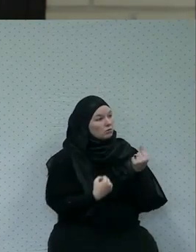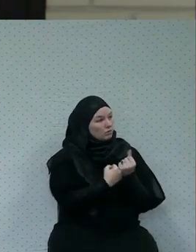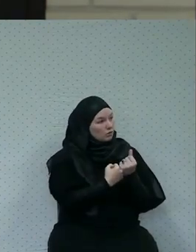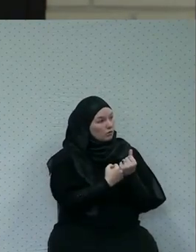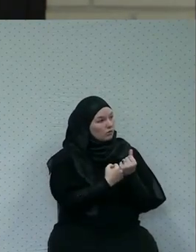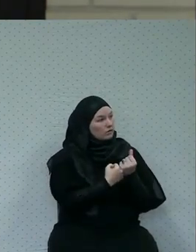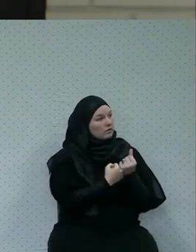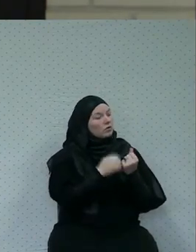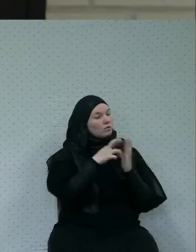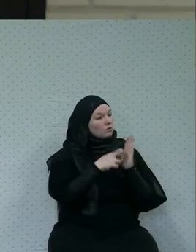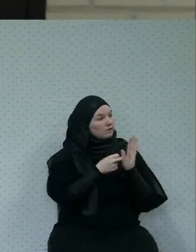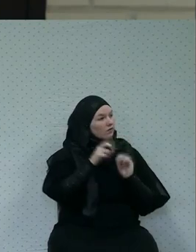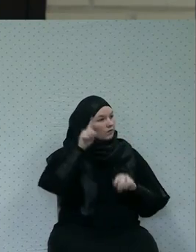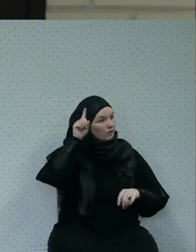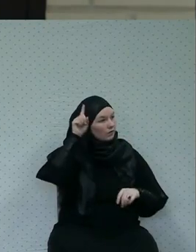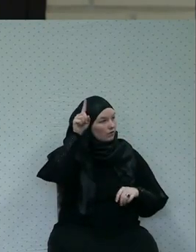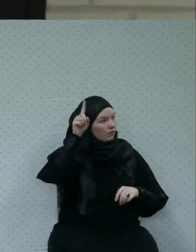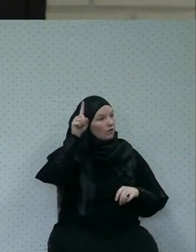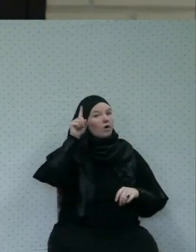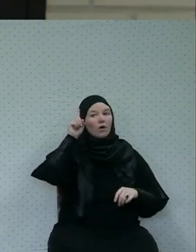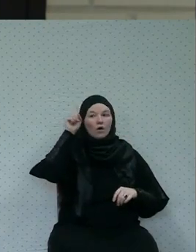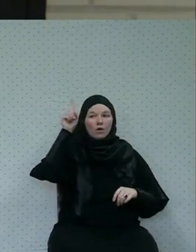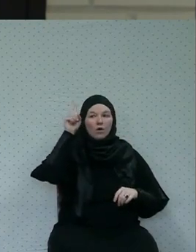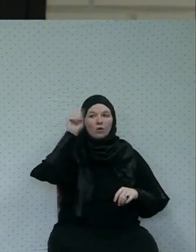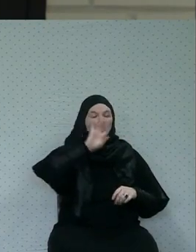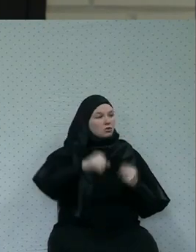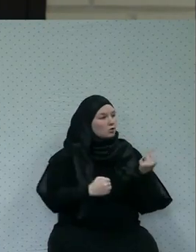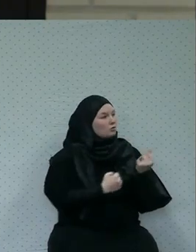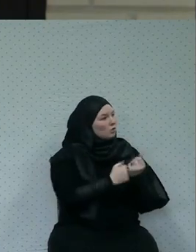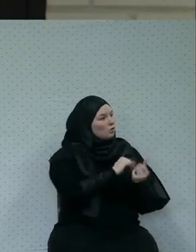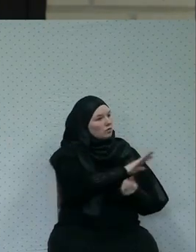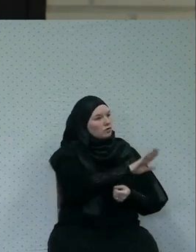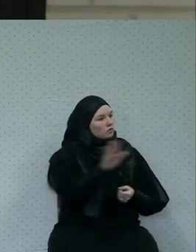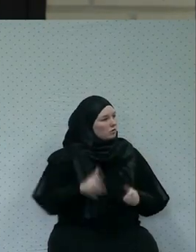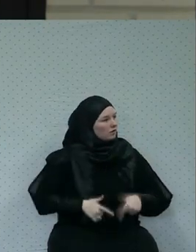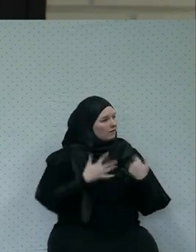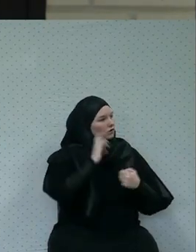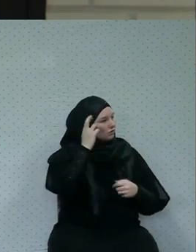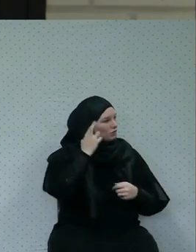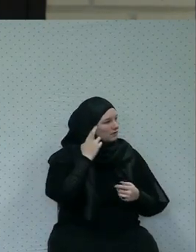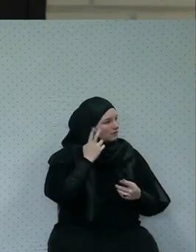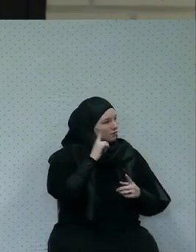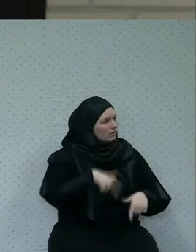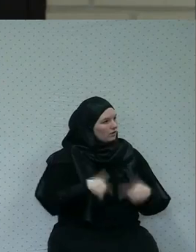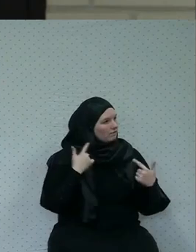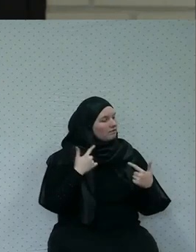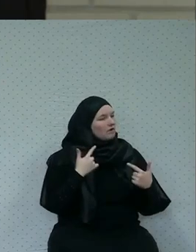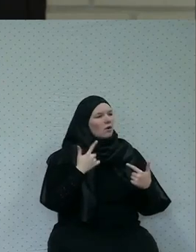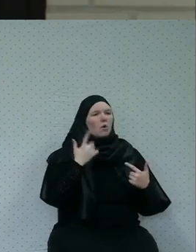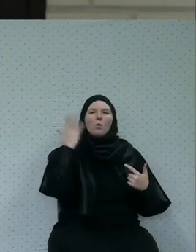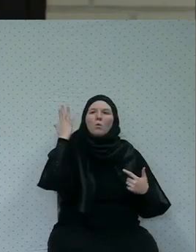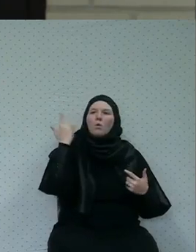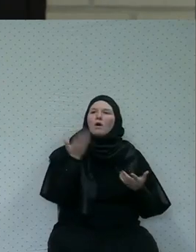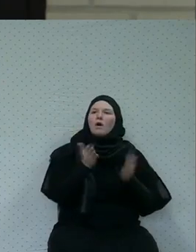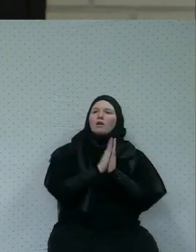of Allah, Allah will support your cause. He will support you. So now, why do we